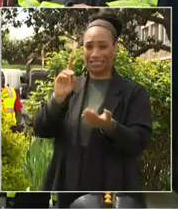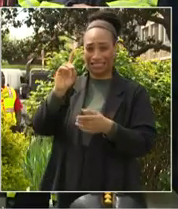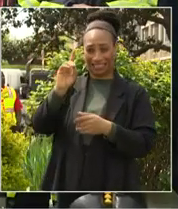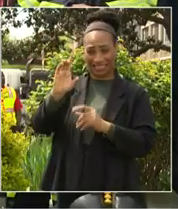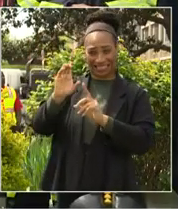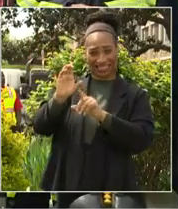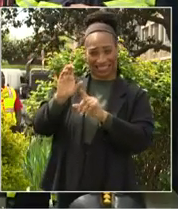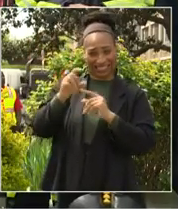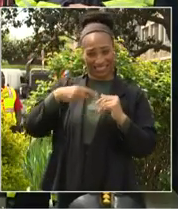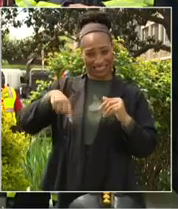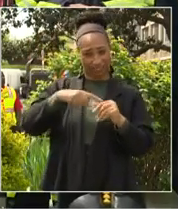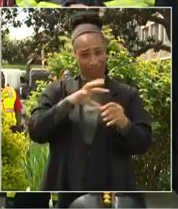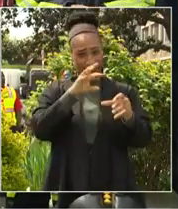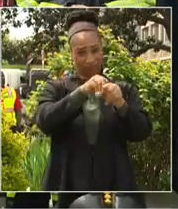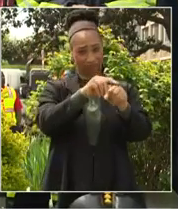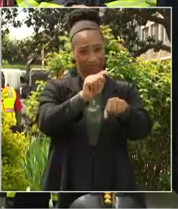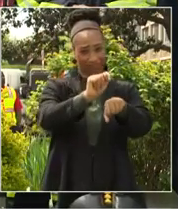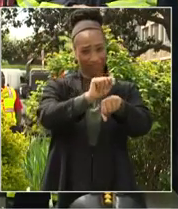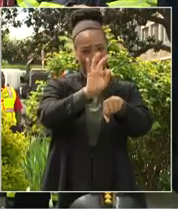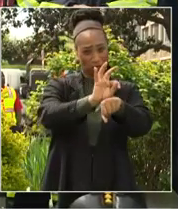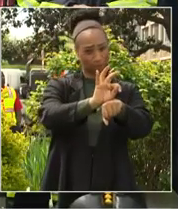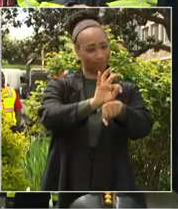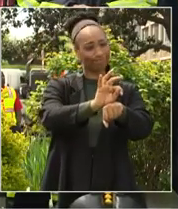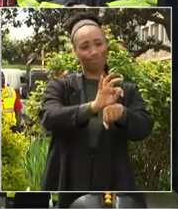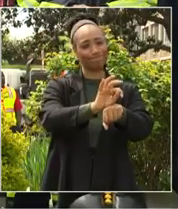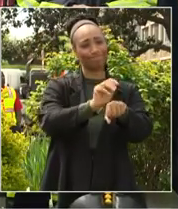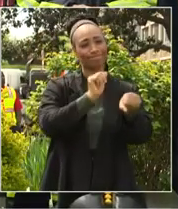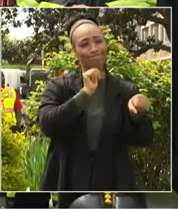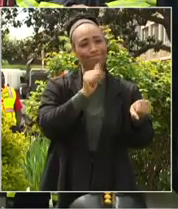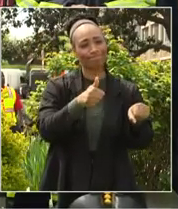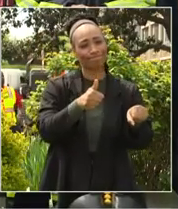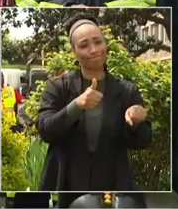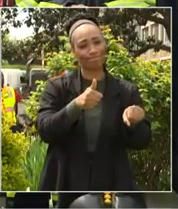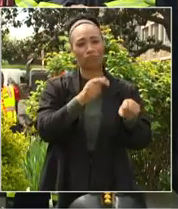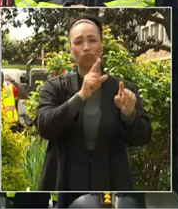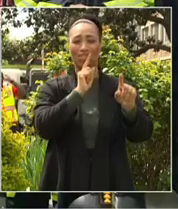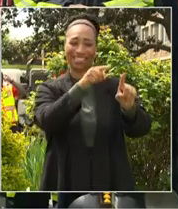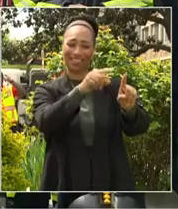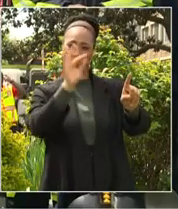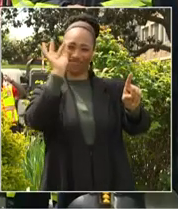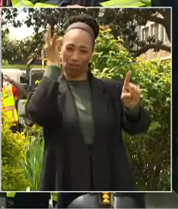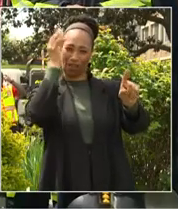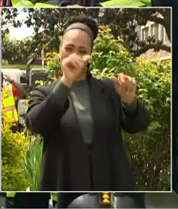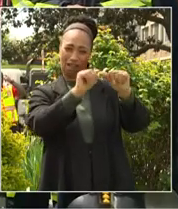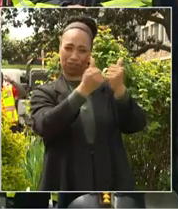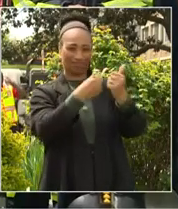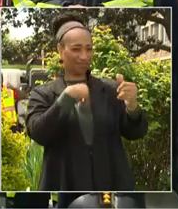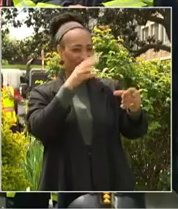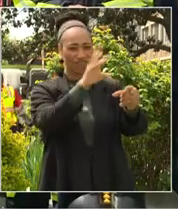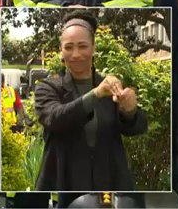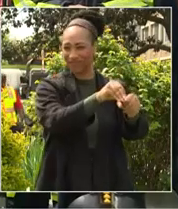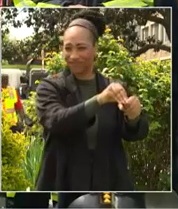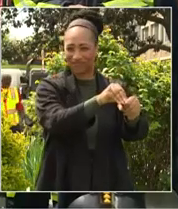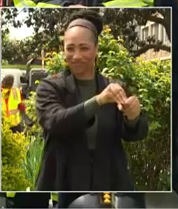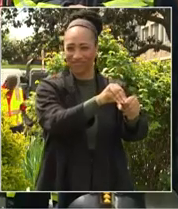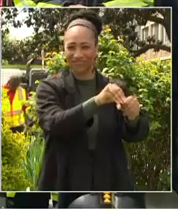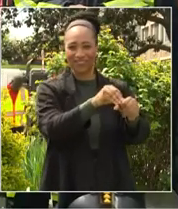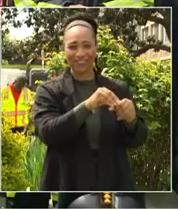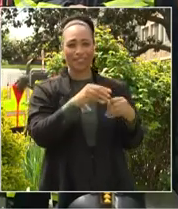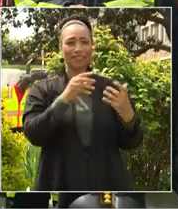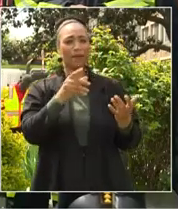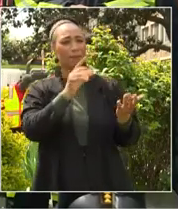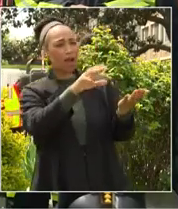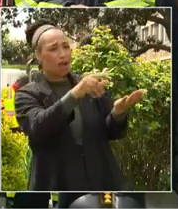don't know how you say, a group of federal agencies, of which we are not. Director Green, in his memo that you received inviting you to